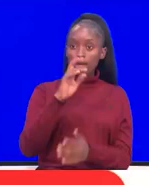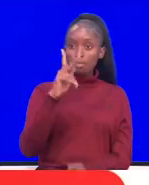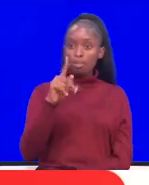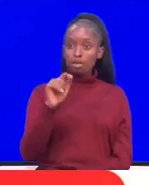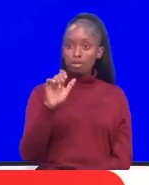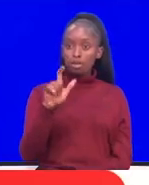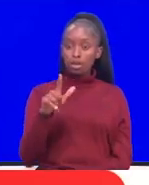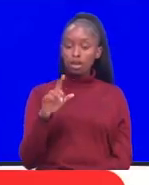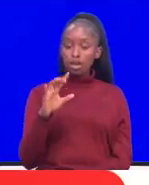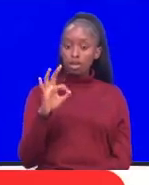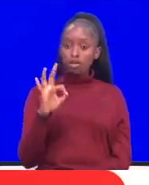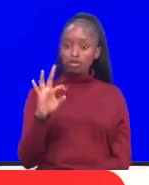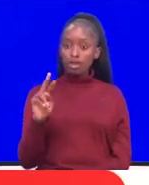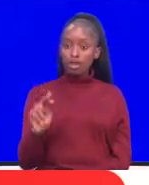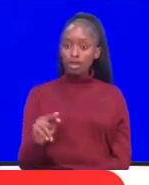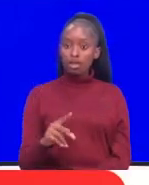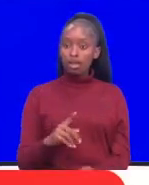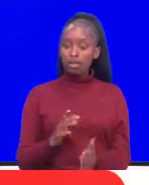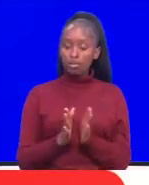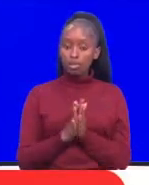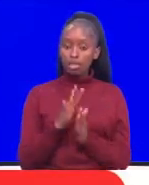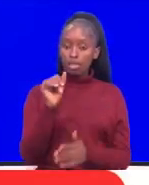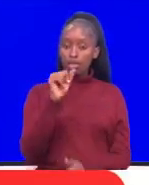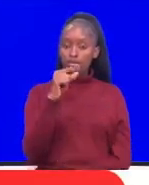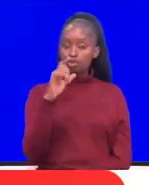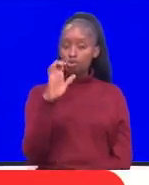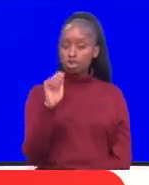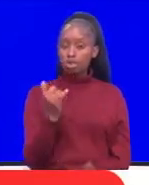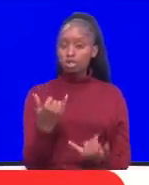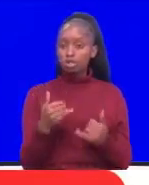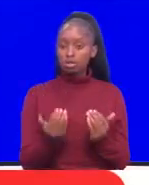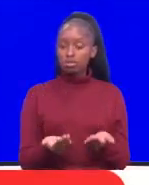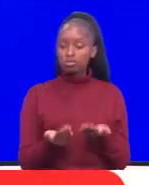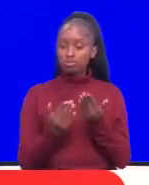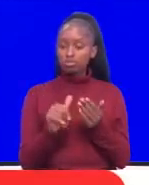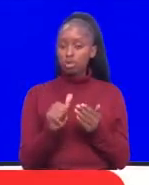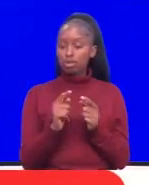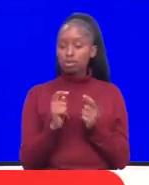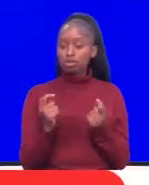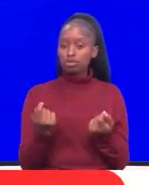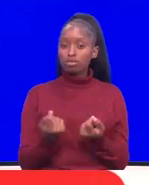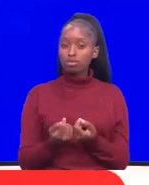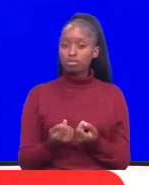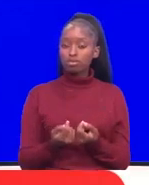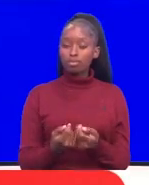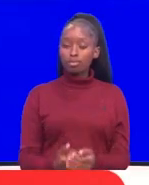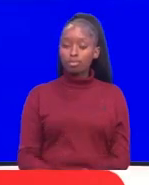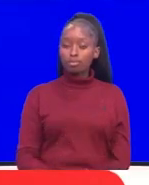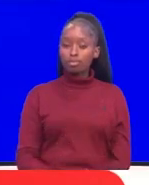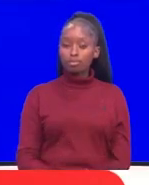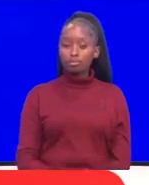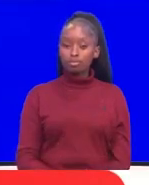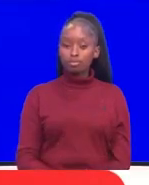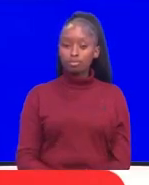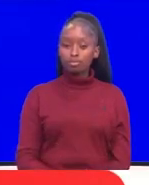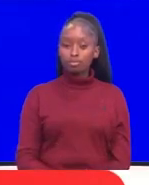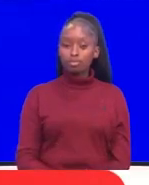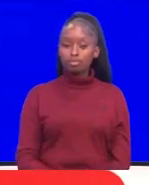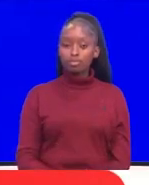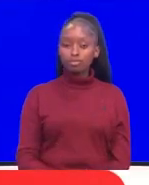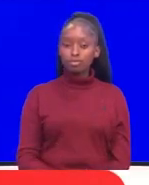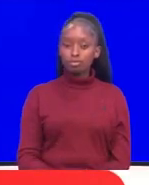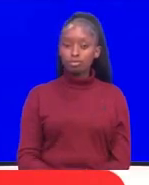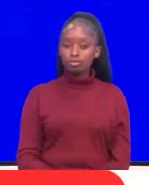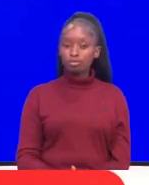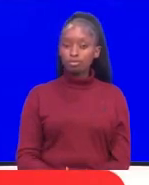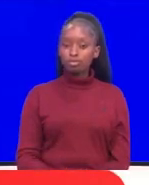a 5-2 win over SGA to lift the Diani Reef Cup in the search for the third position. Tankeri's 4-1